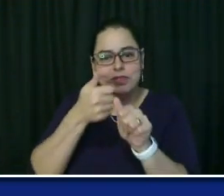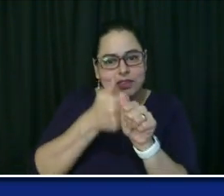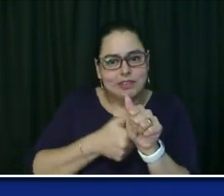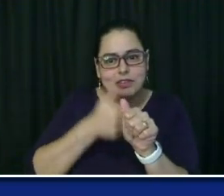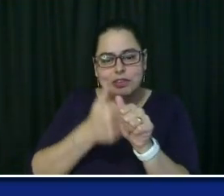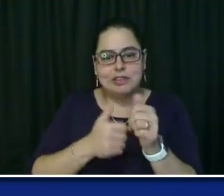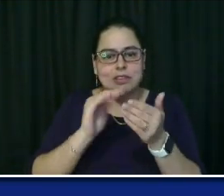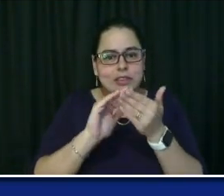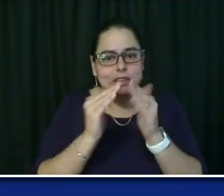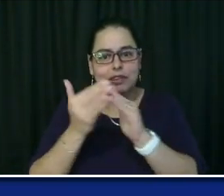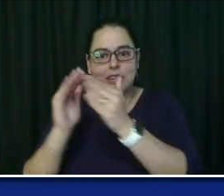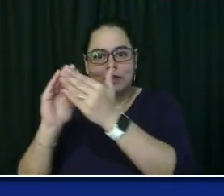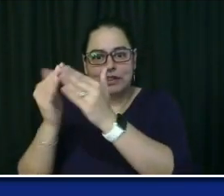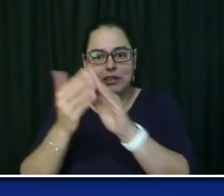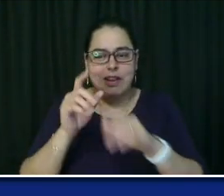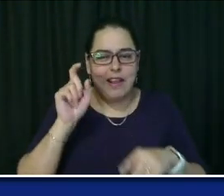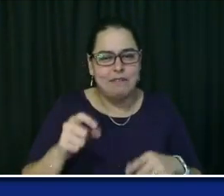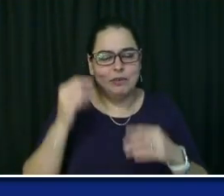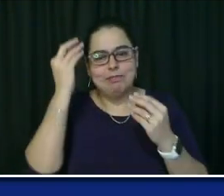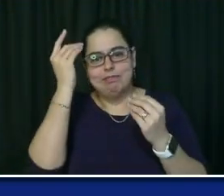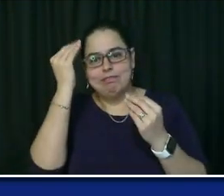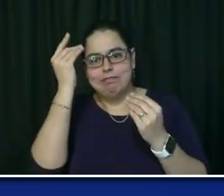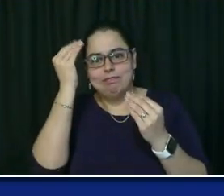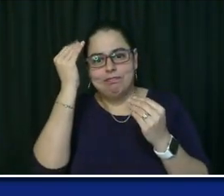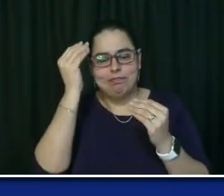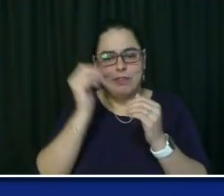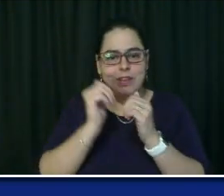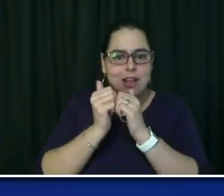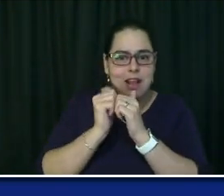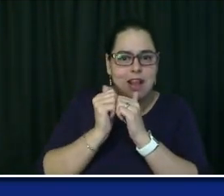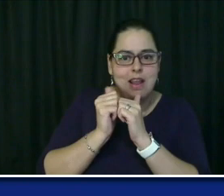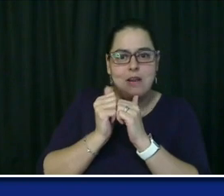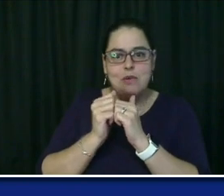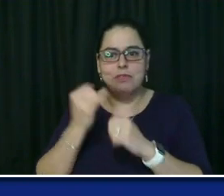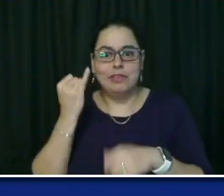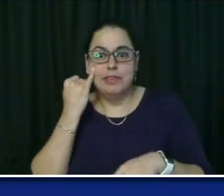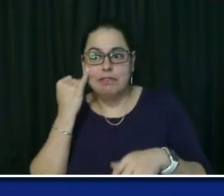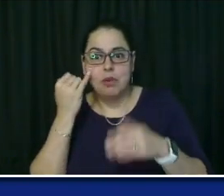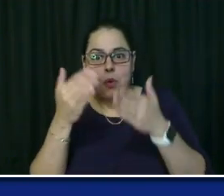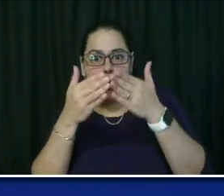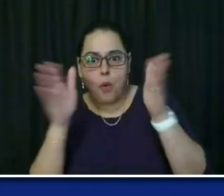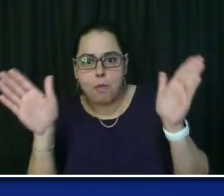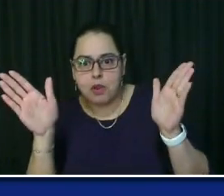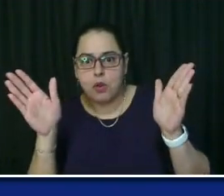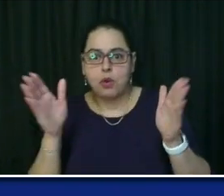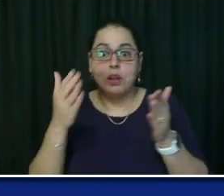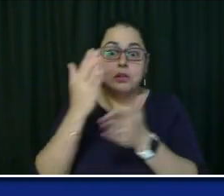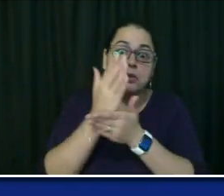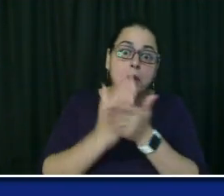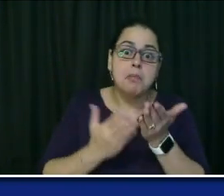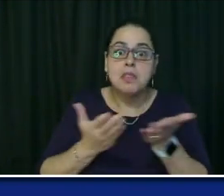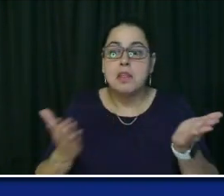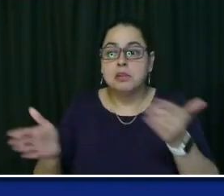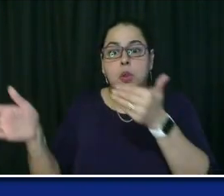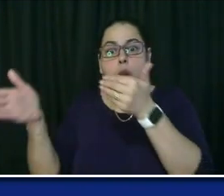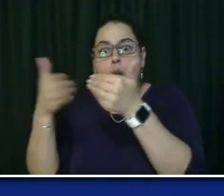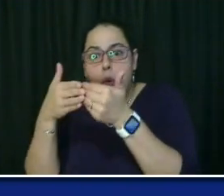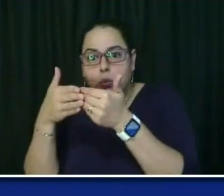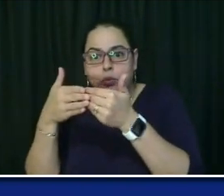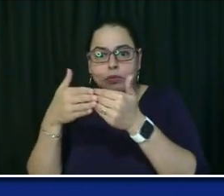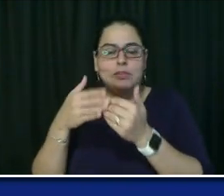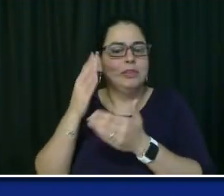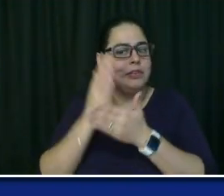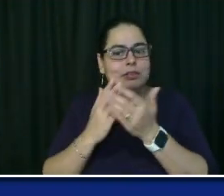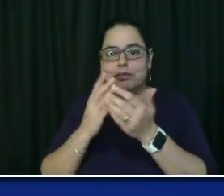close if the infection is spreading fast or slowly? And we have control of our parks. And, Mayor Williams